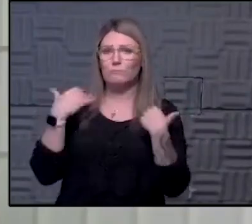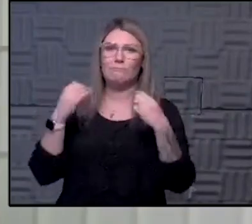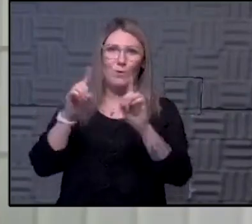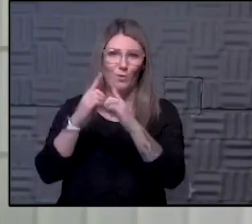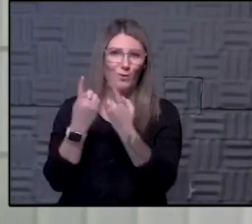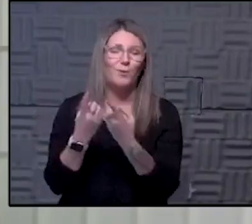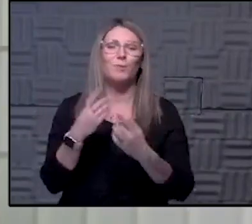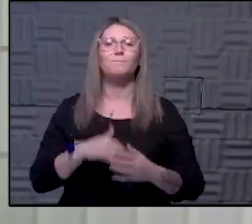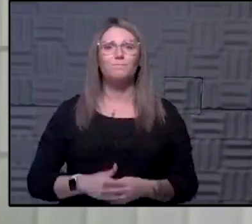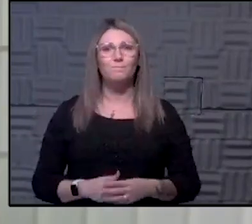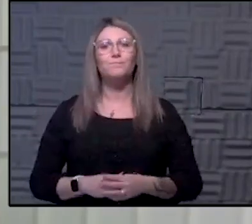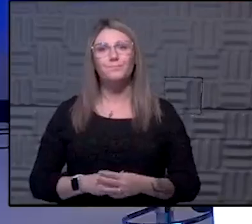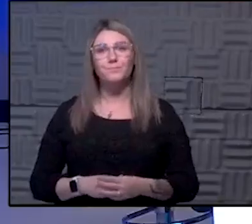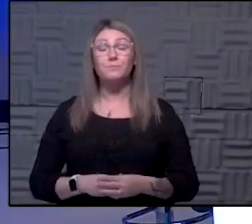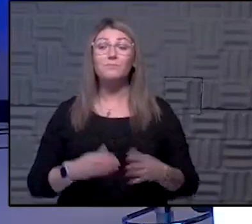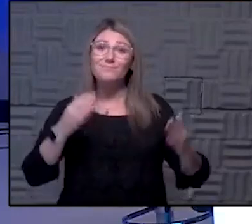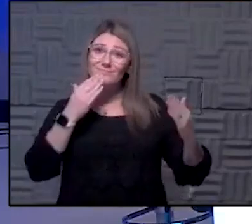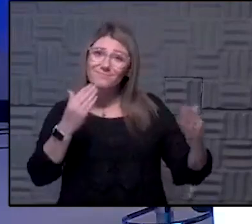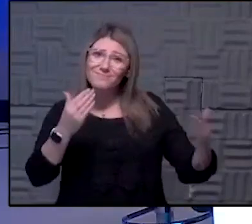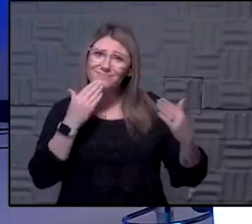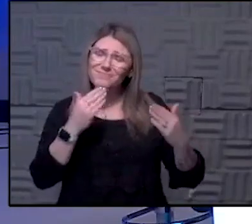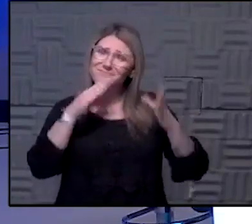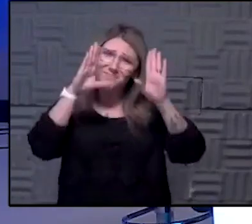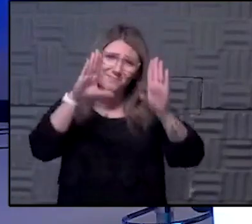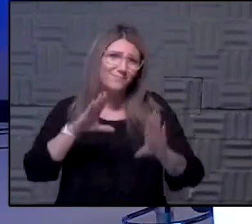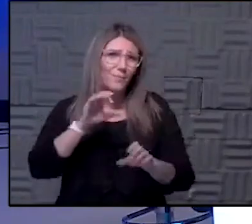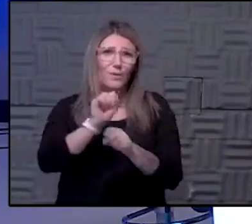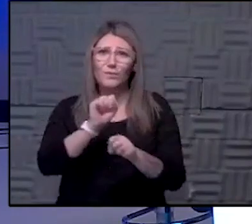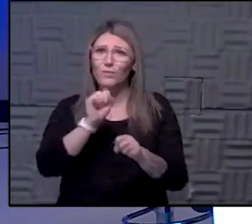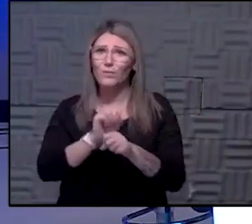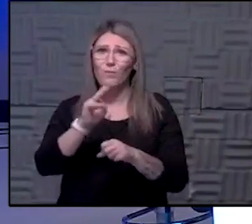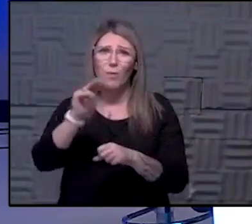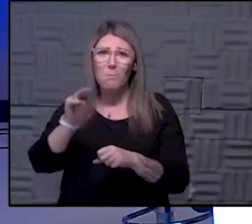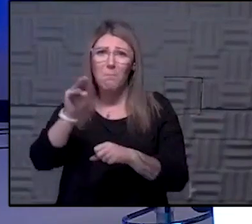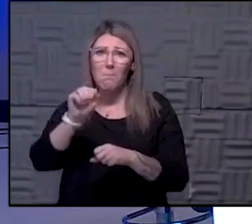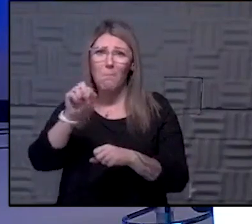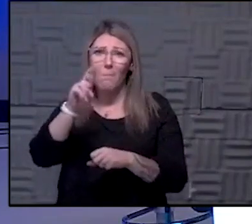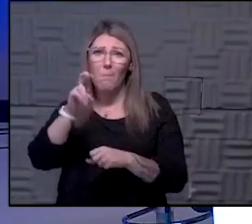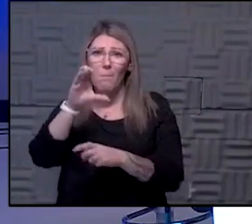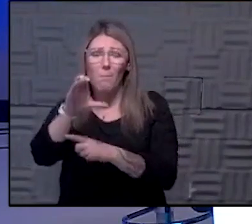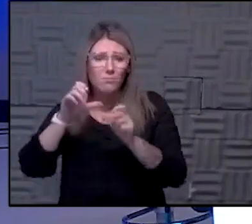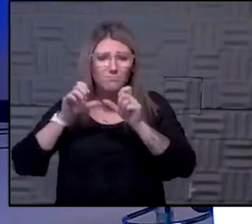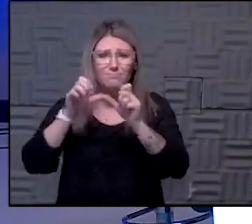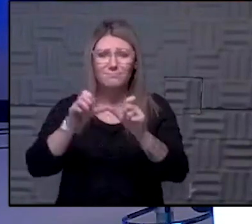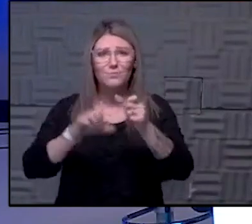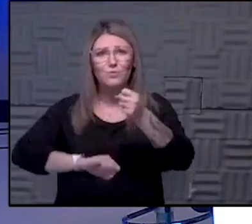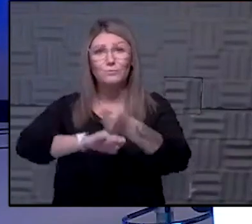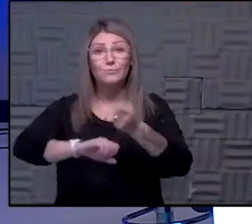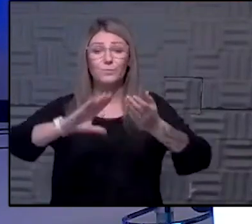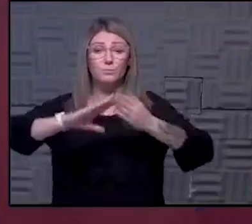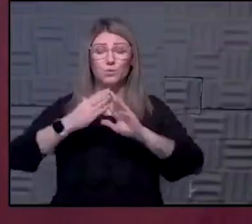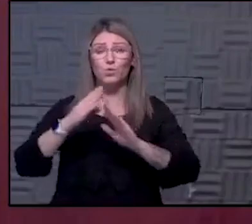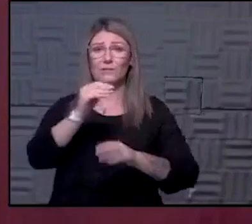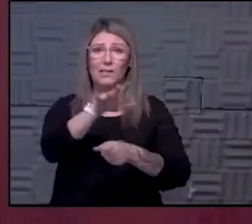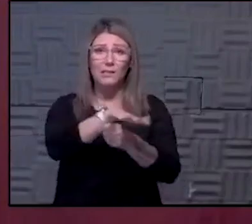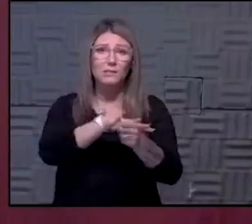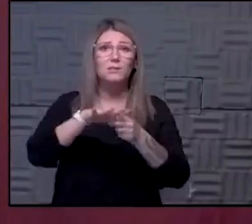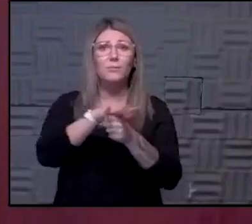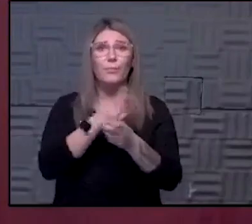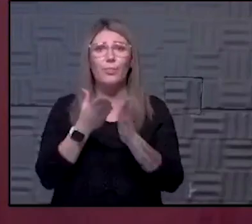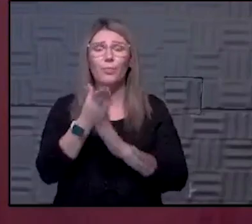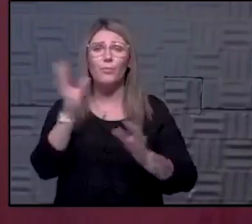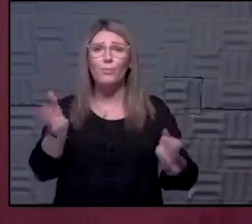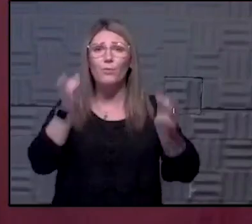assistance. Thank you, and thanks for the great work that MARC continues to do to support our community and our region through this